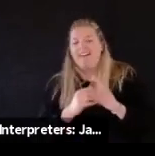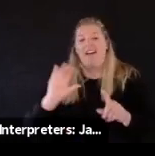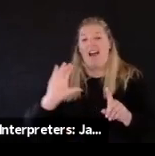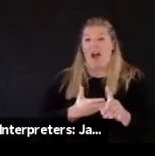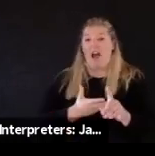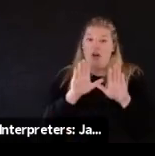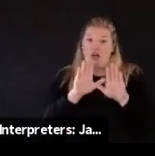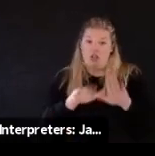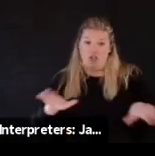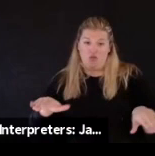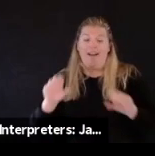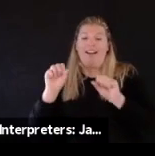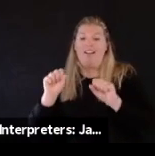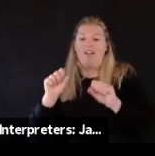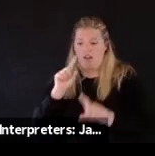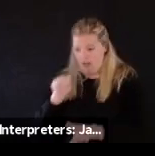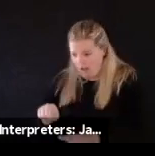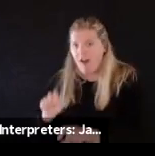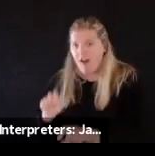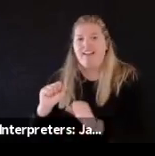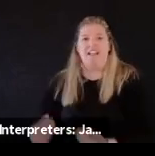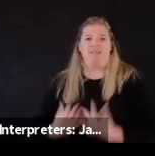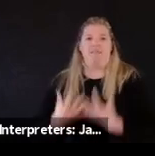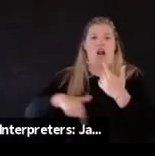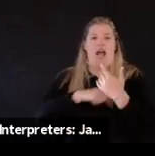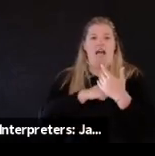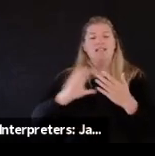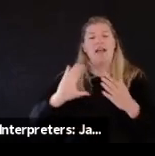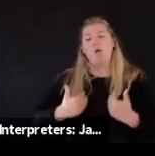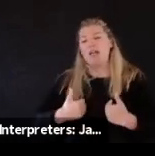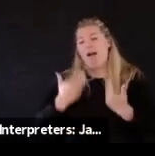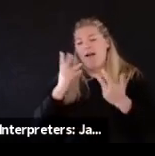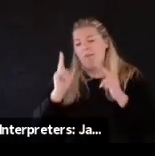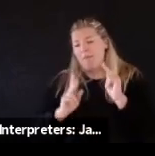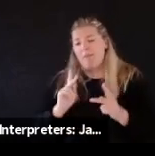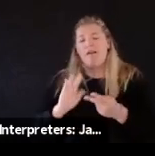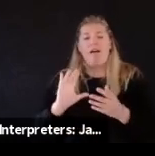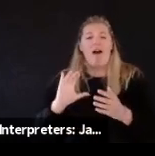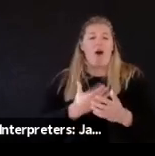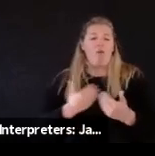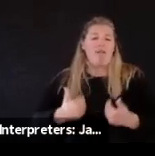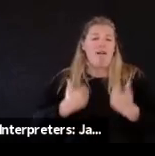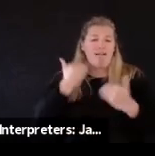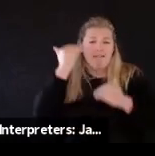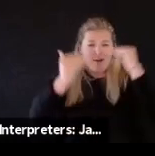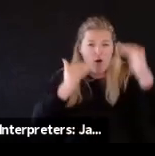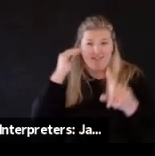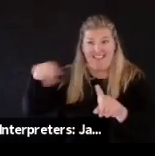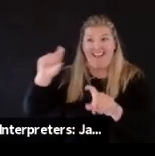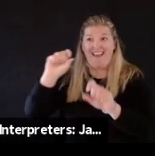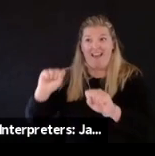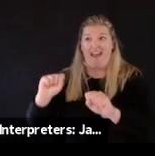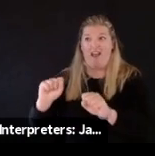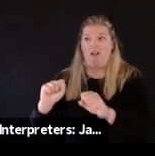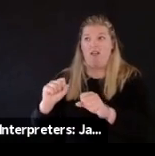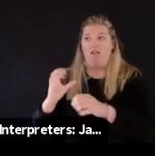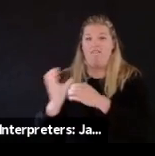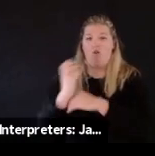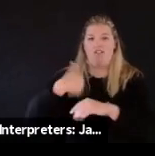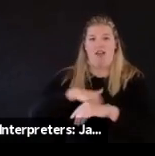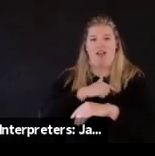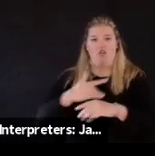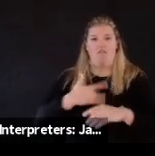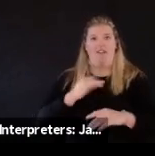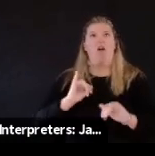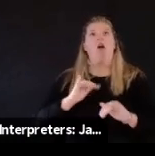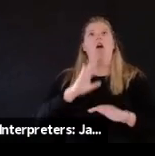also inspire us, our students, our youth, our young adults can also bring us to a space of humility to understand